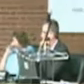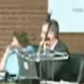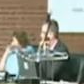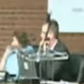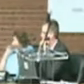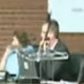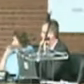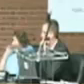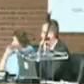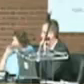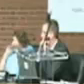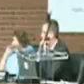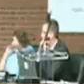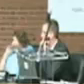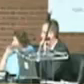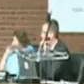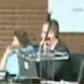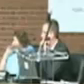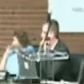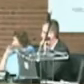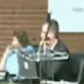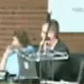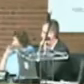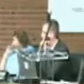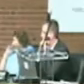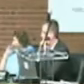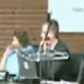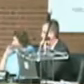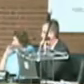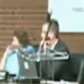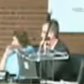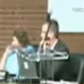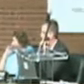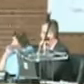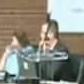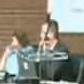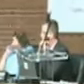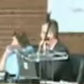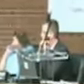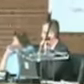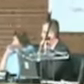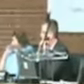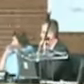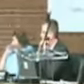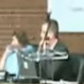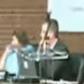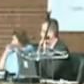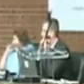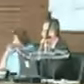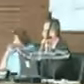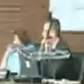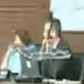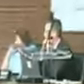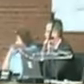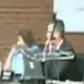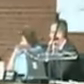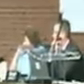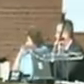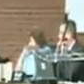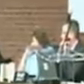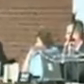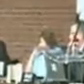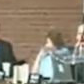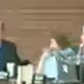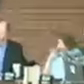here, go back and read about it. We do not want that to happen. It must not happen. Our